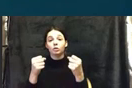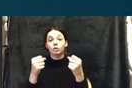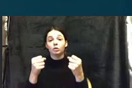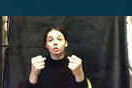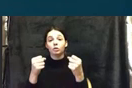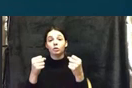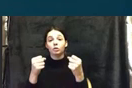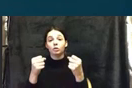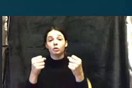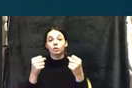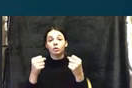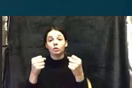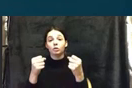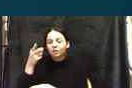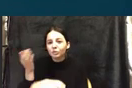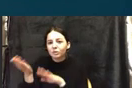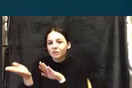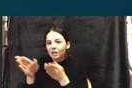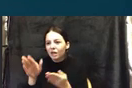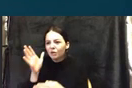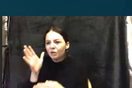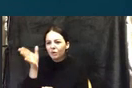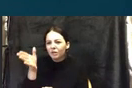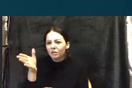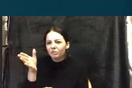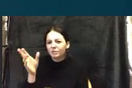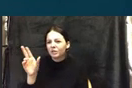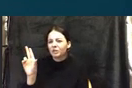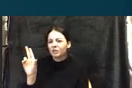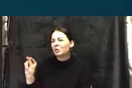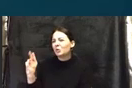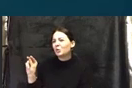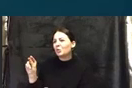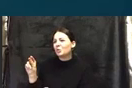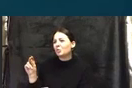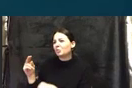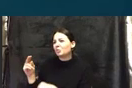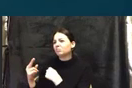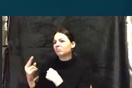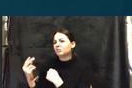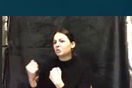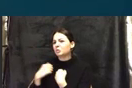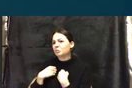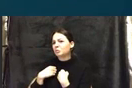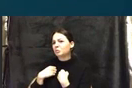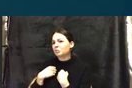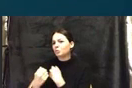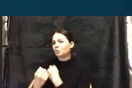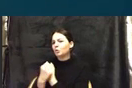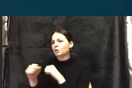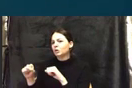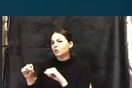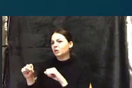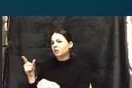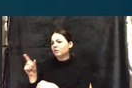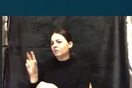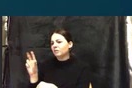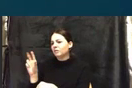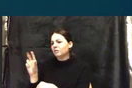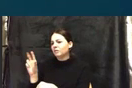no, I'm wearing this talisman. He said, this talisman will save us and only kill bad people. And the driver said, he's